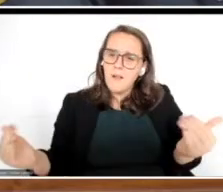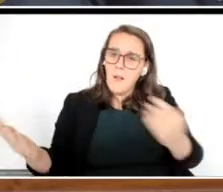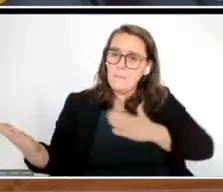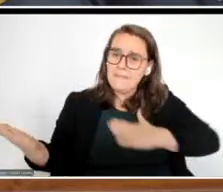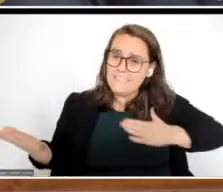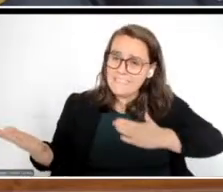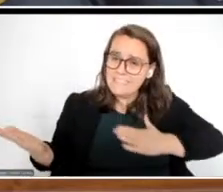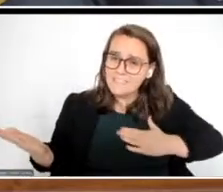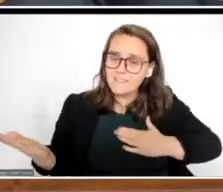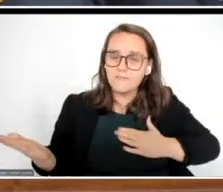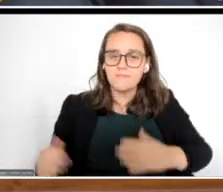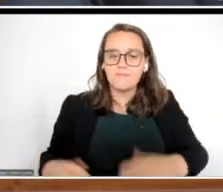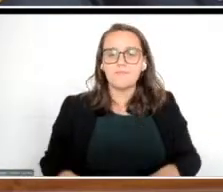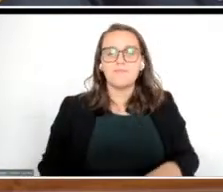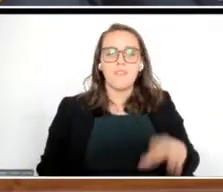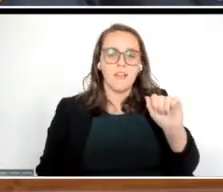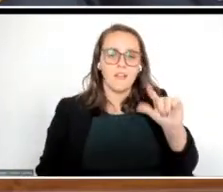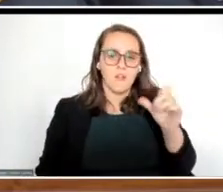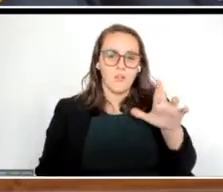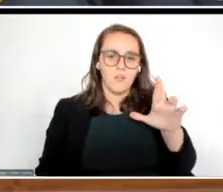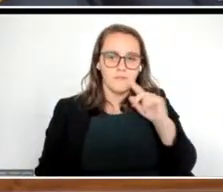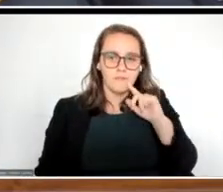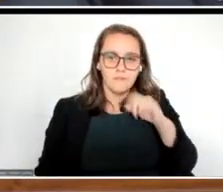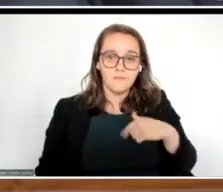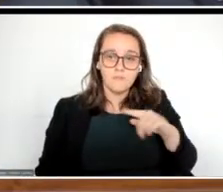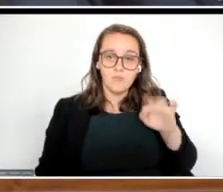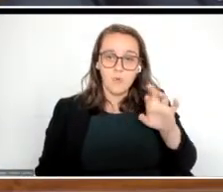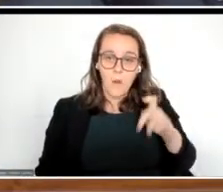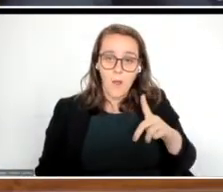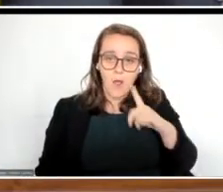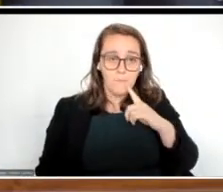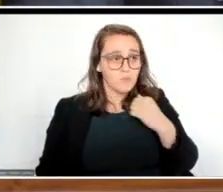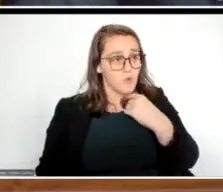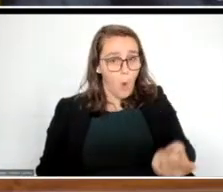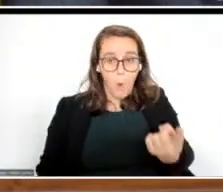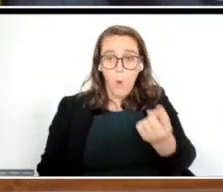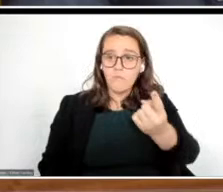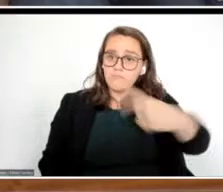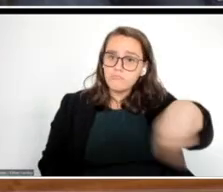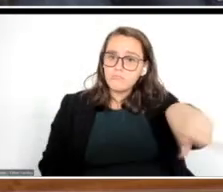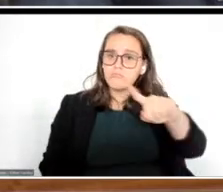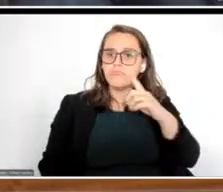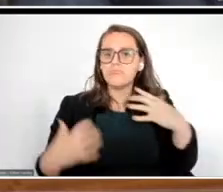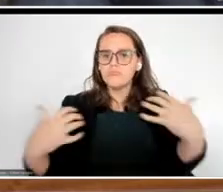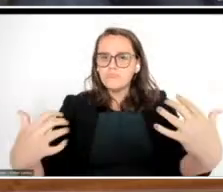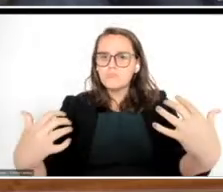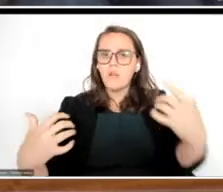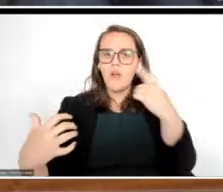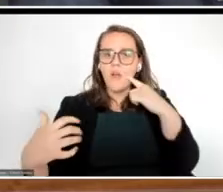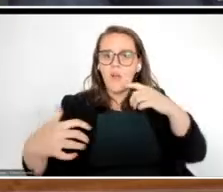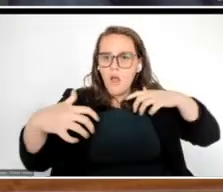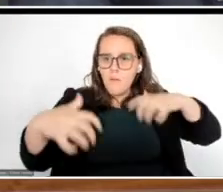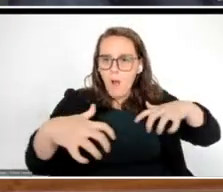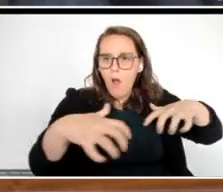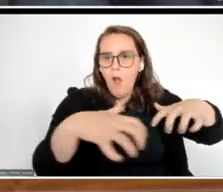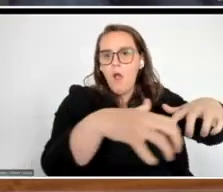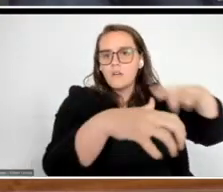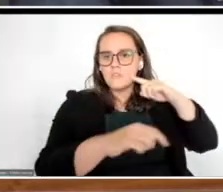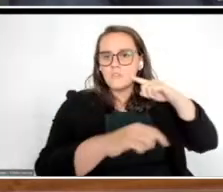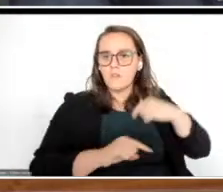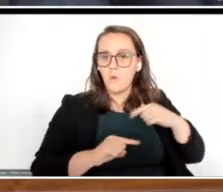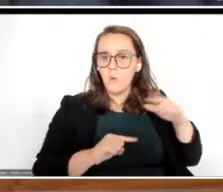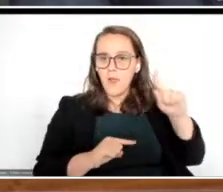President Trump then told his supporters to march to the Capitol. Let's pause at this point to consider President Trump's state of